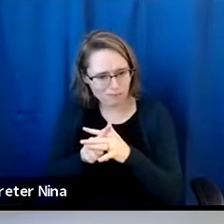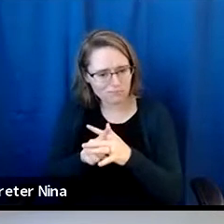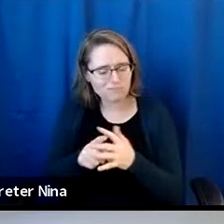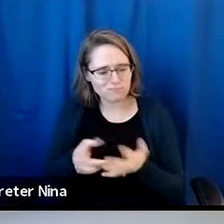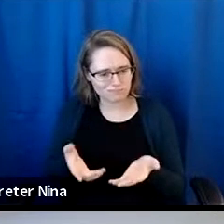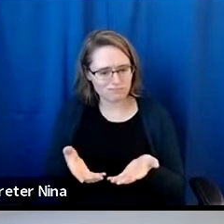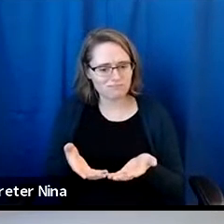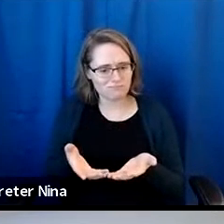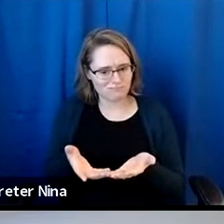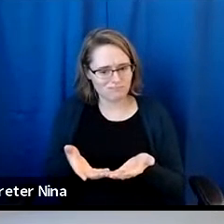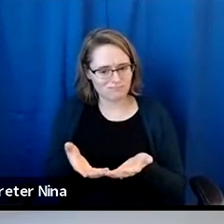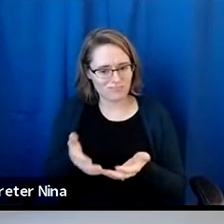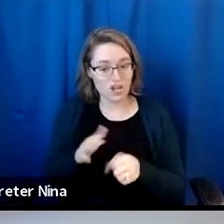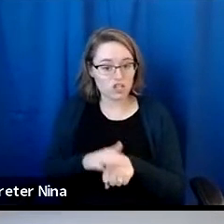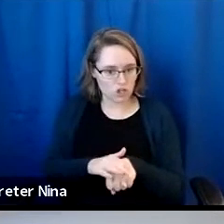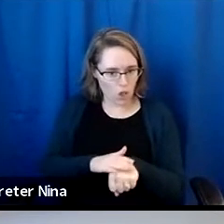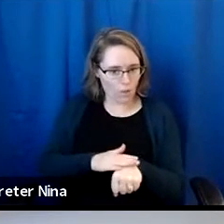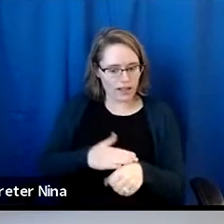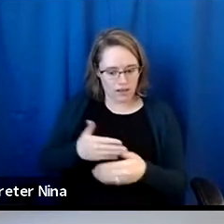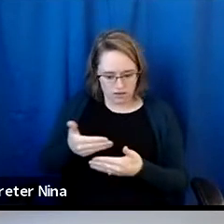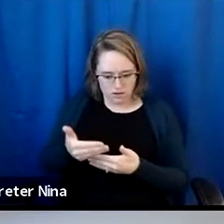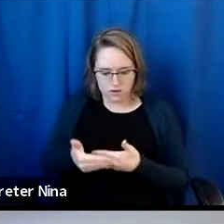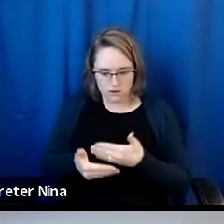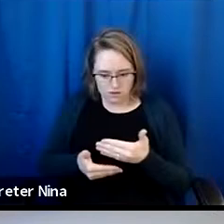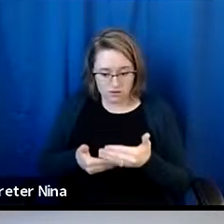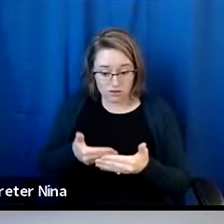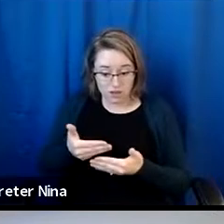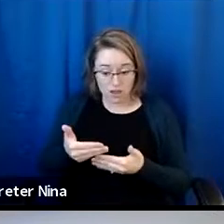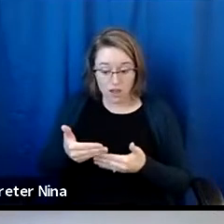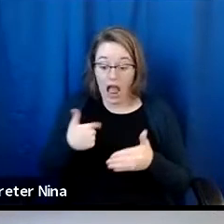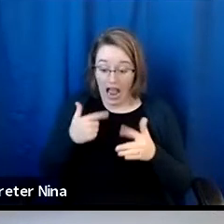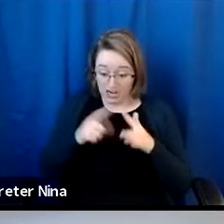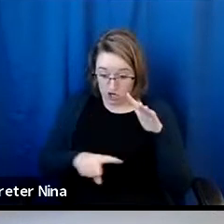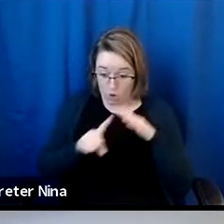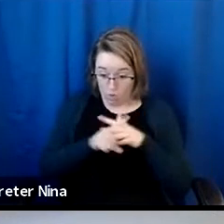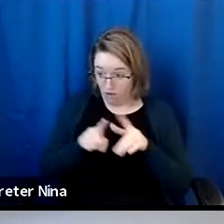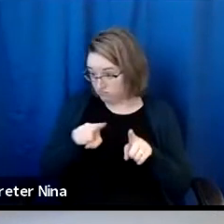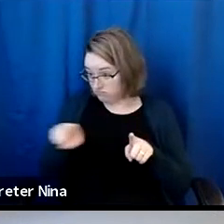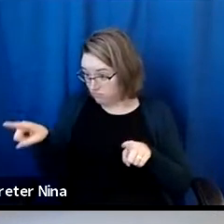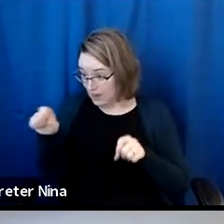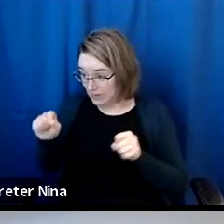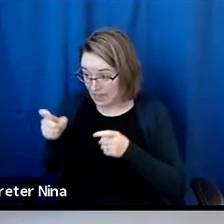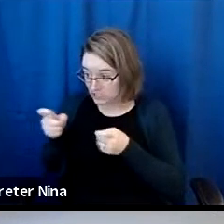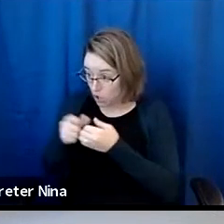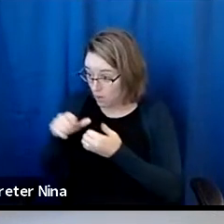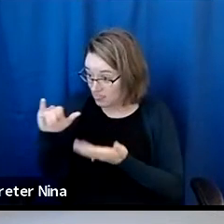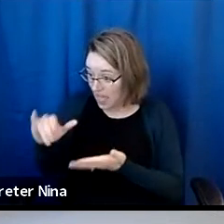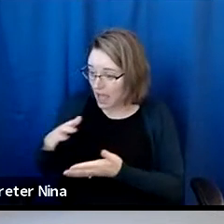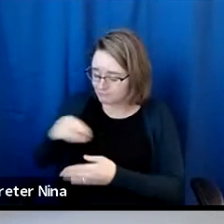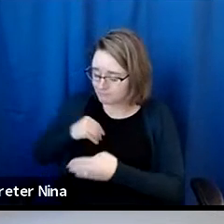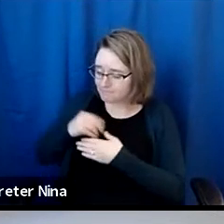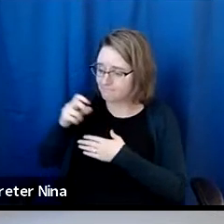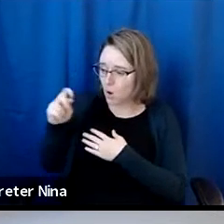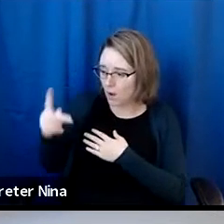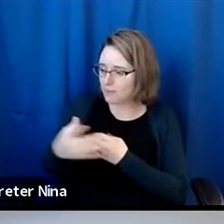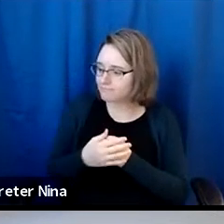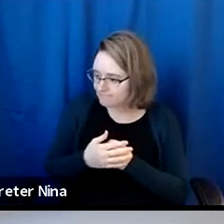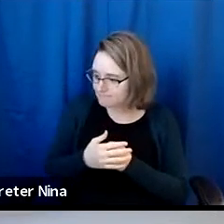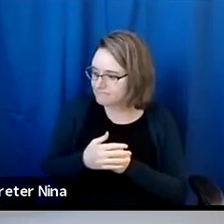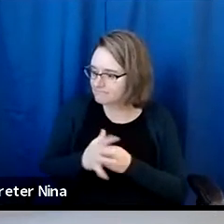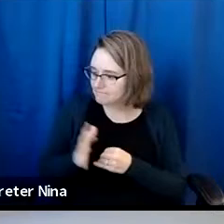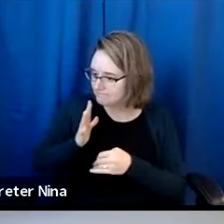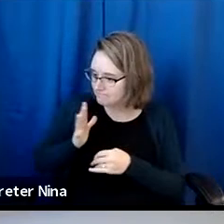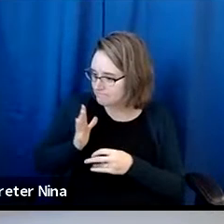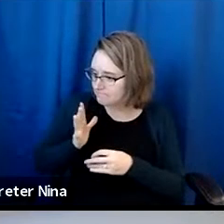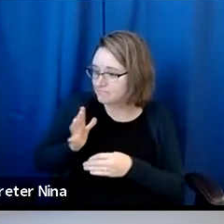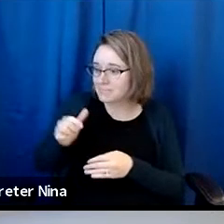I'm slowly into that space of, and if you can't deal with it, well, okay, that's not